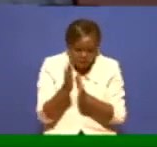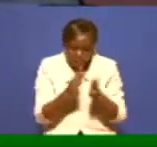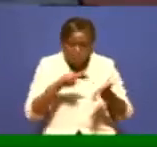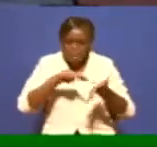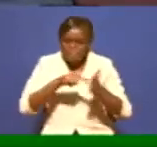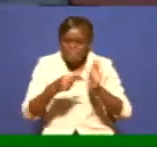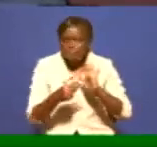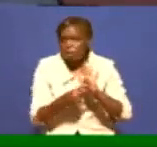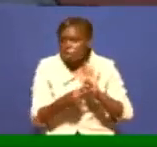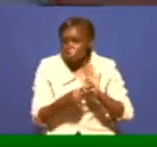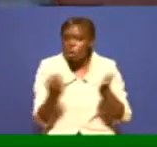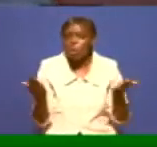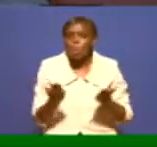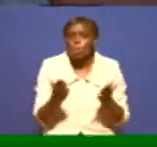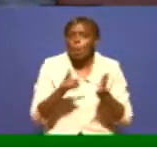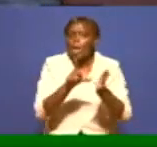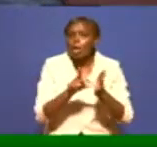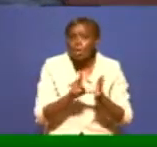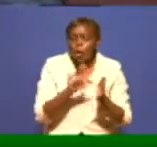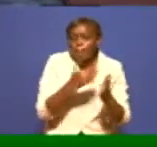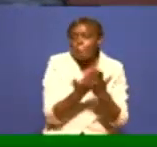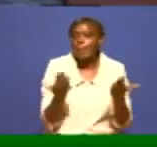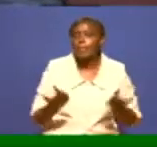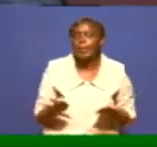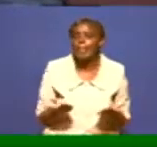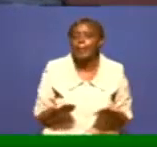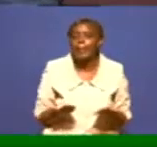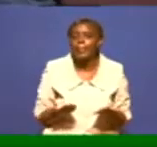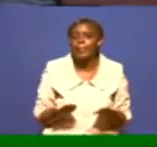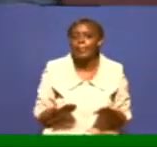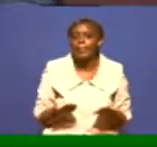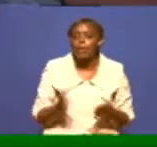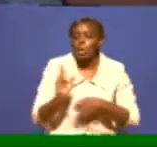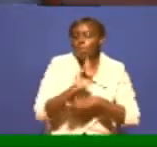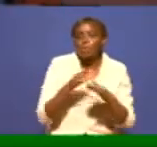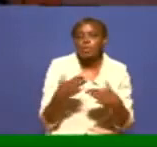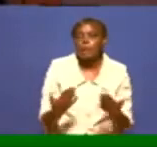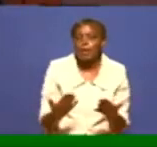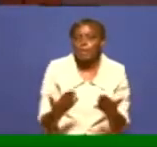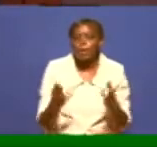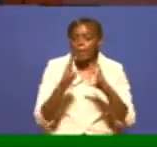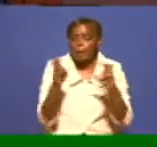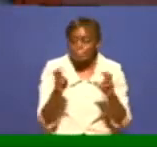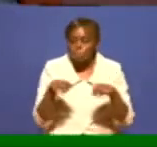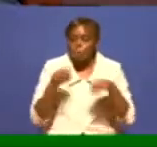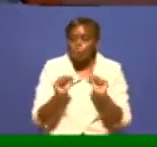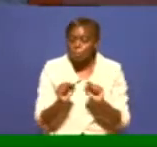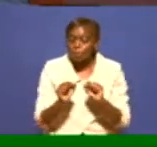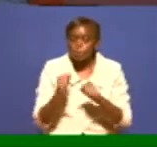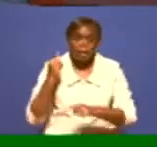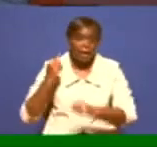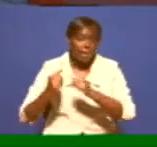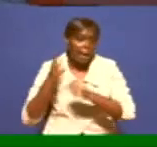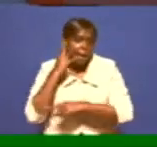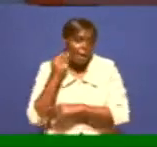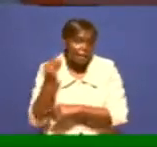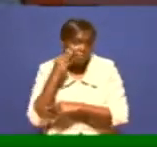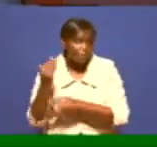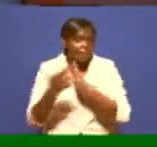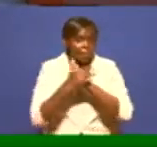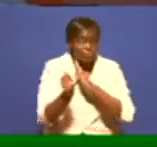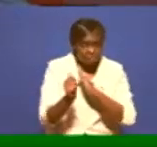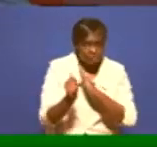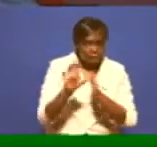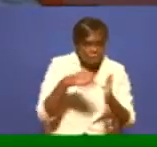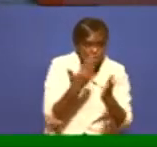country where this date is being applied, Honorable Speaker. And the issue is, could we be experiencing skewness in terms of application